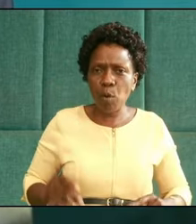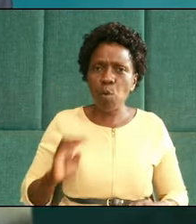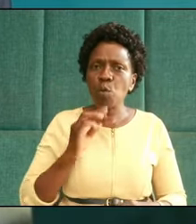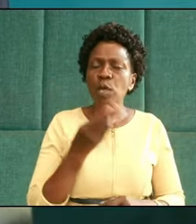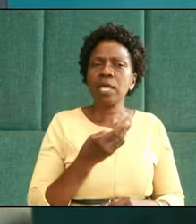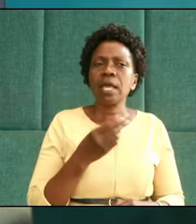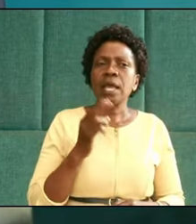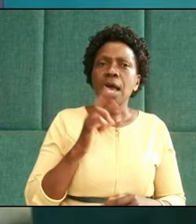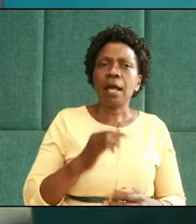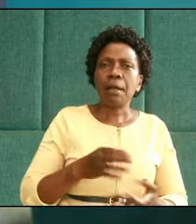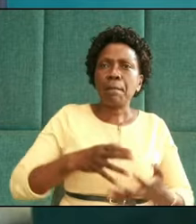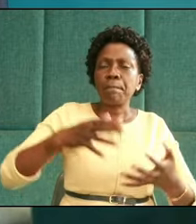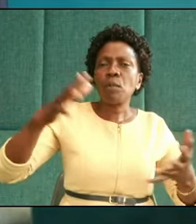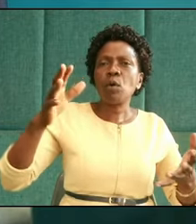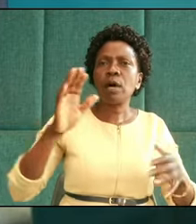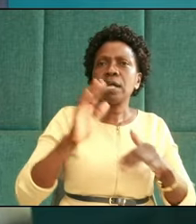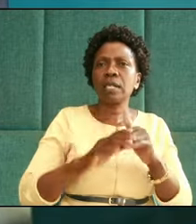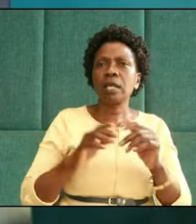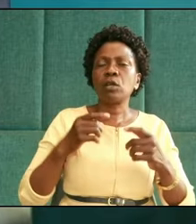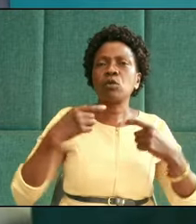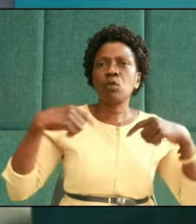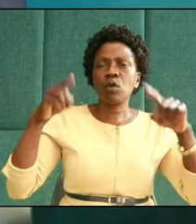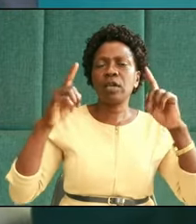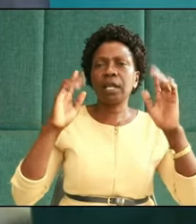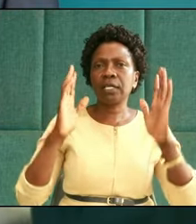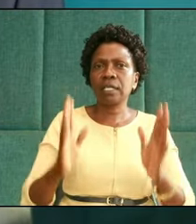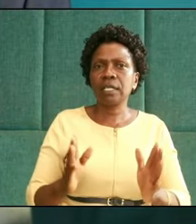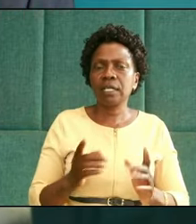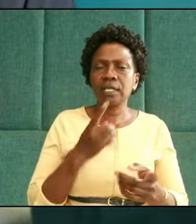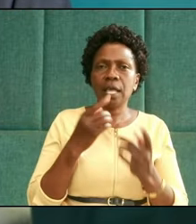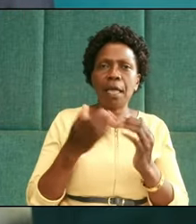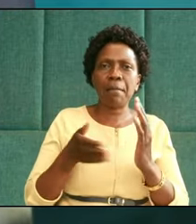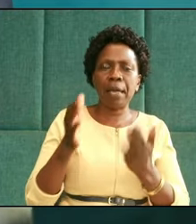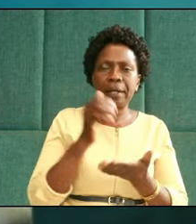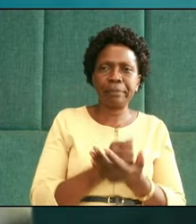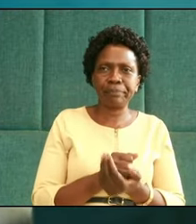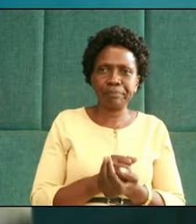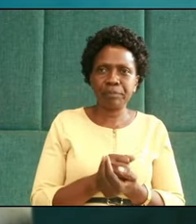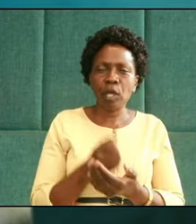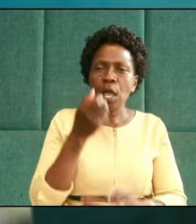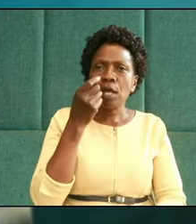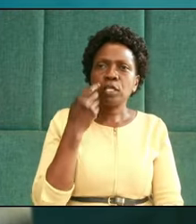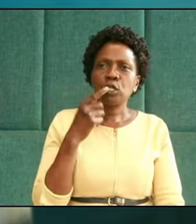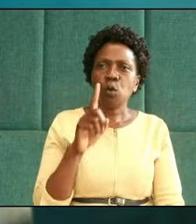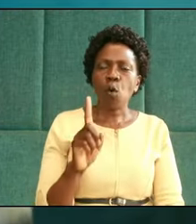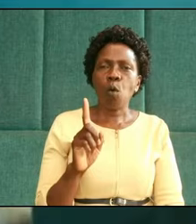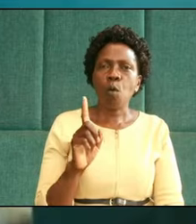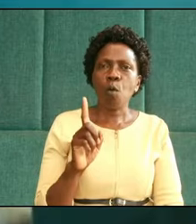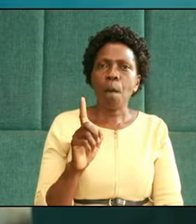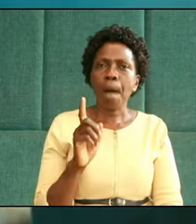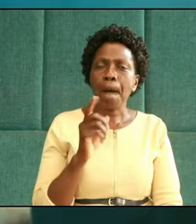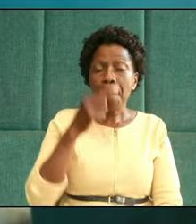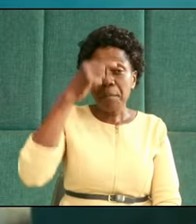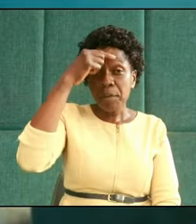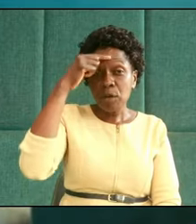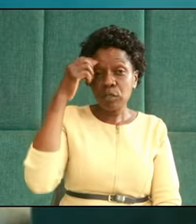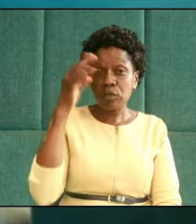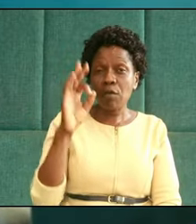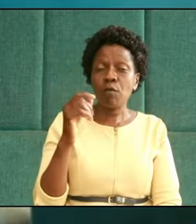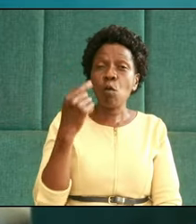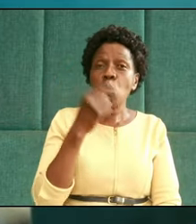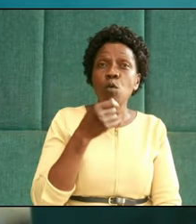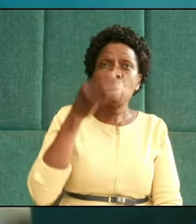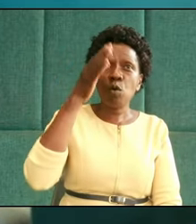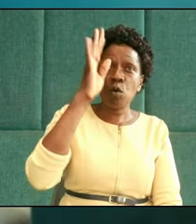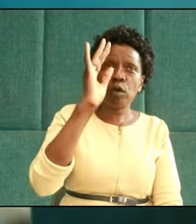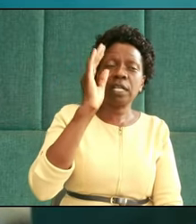than conquerors in him who loved us. Can you say amen? And therefore, because of who God